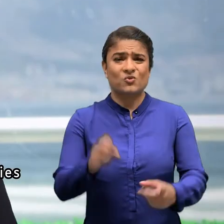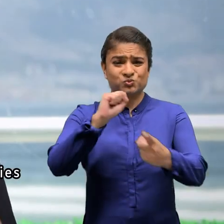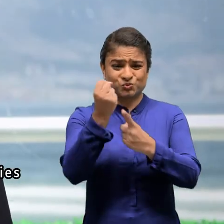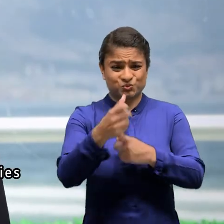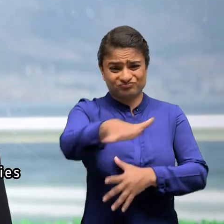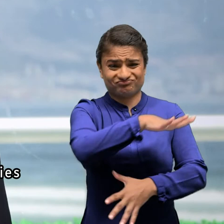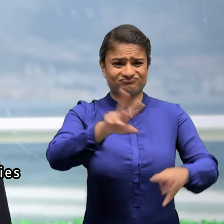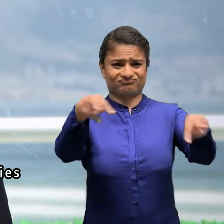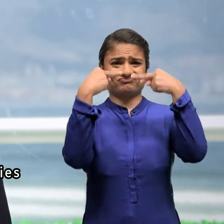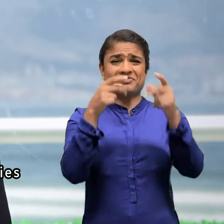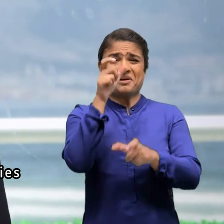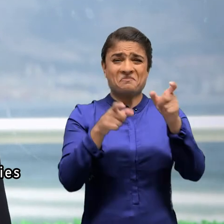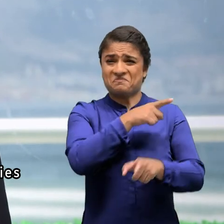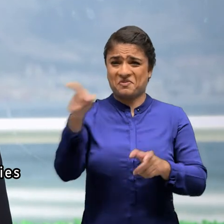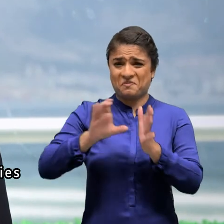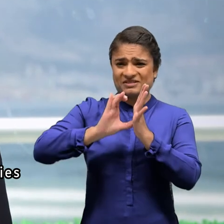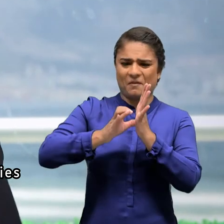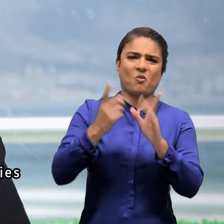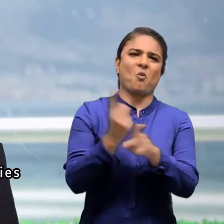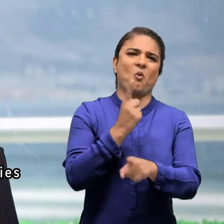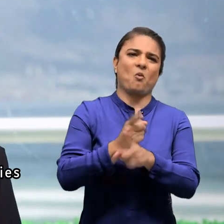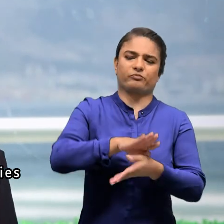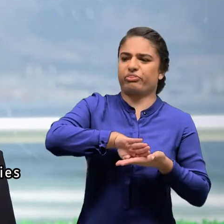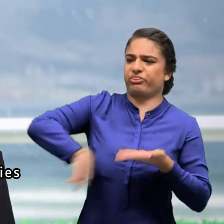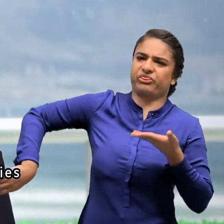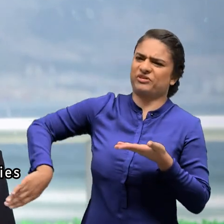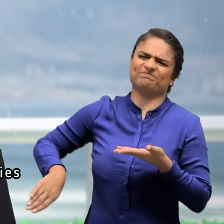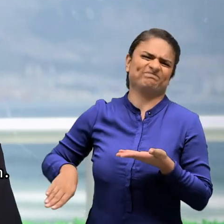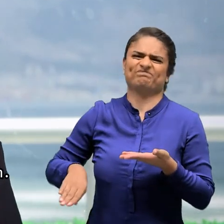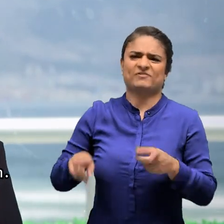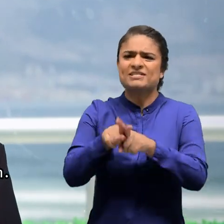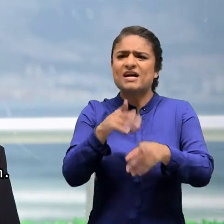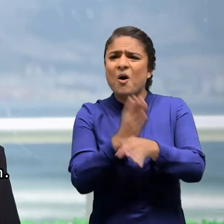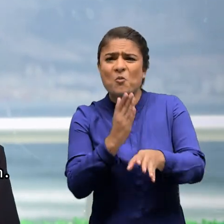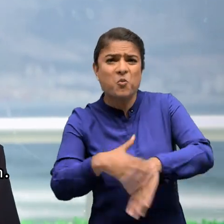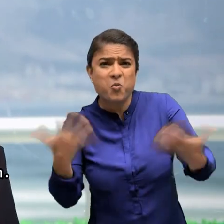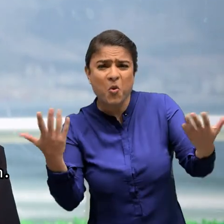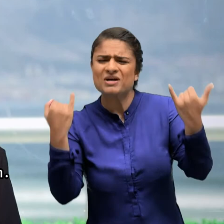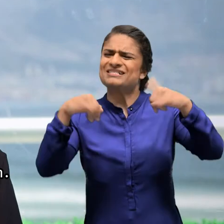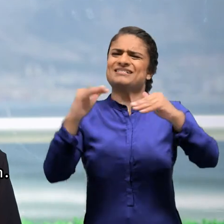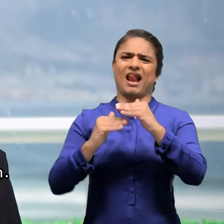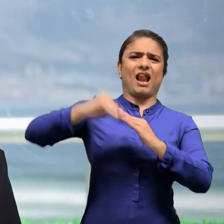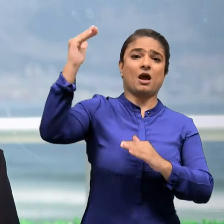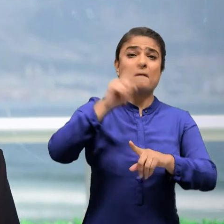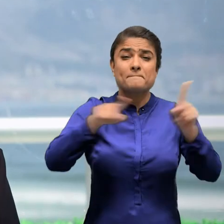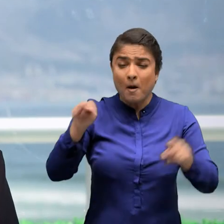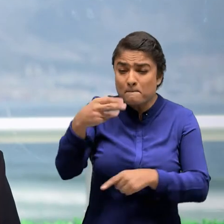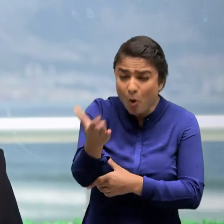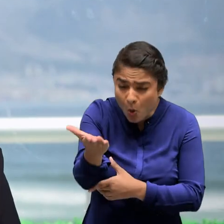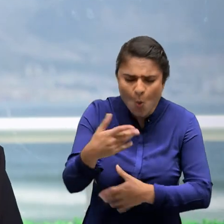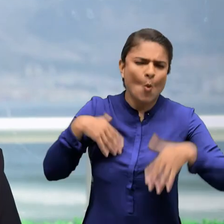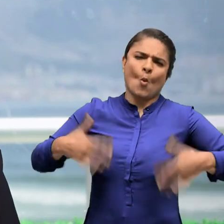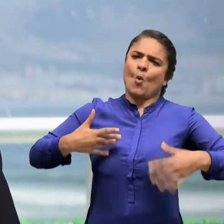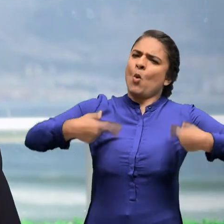In ons samelewing word mense met gestremdhede baie meer uitgesluit en is werkloosheid steeds hoog. Mpo, ons